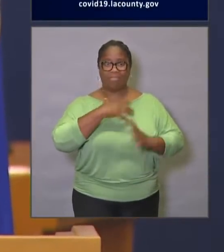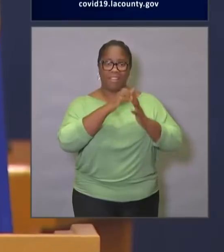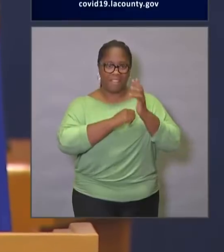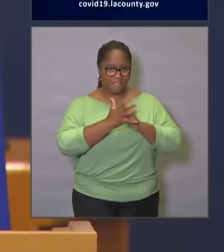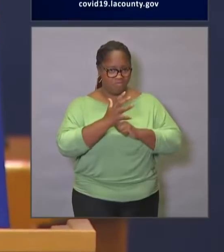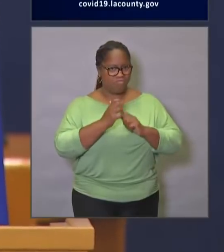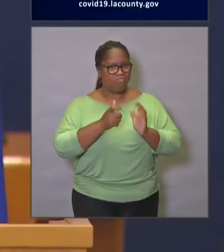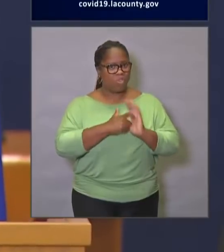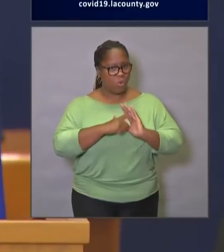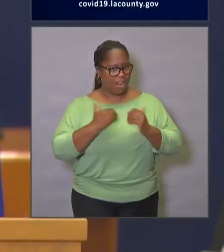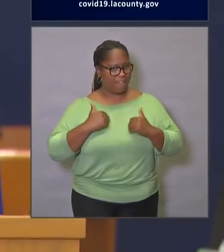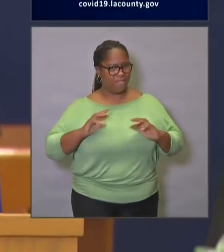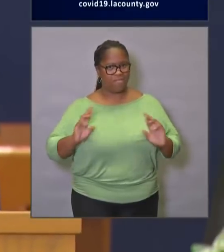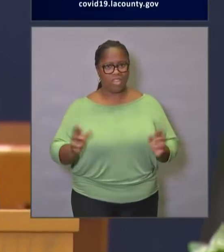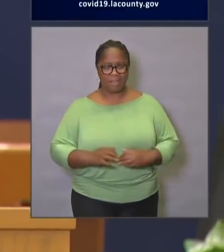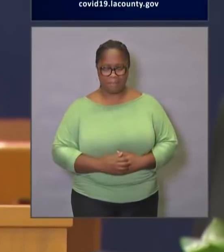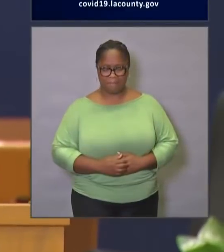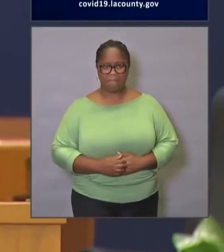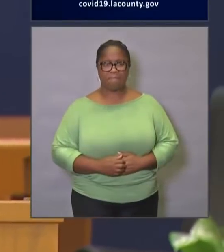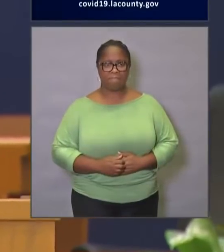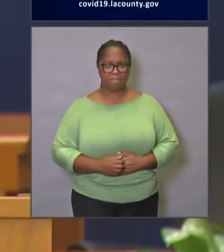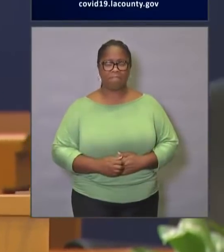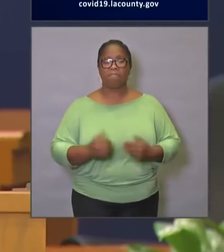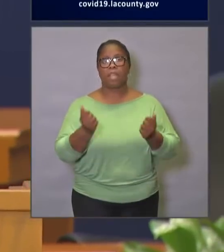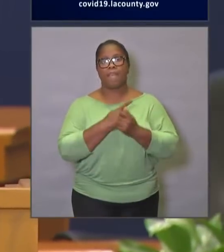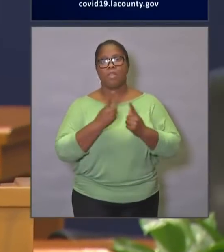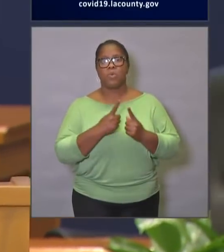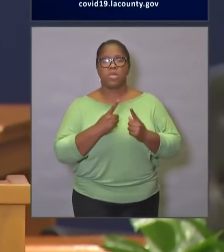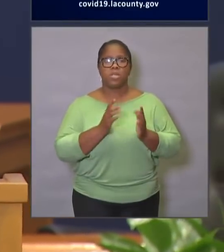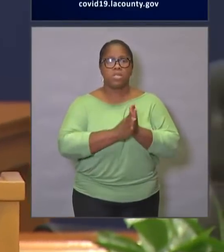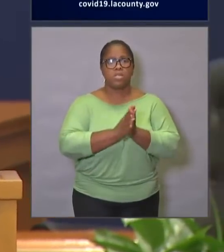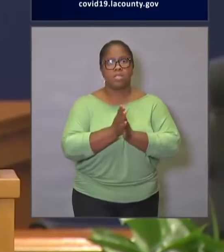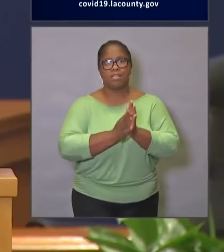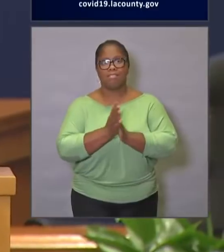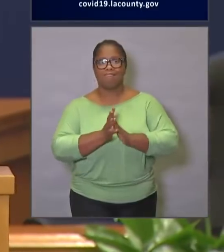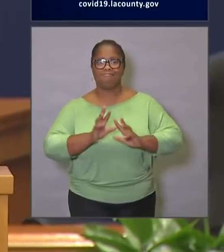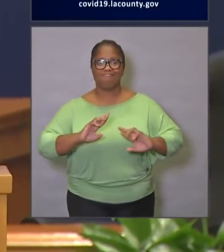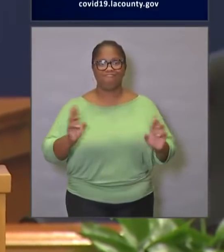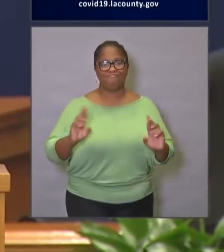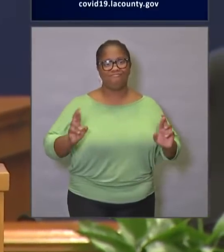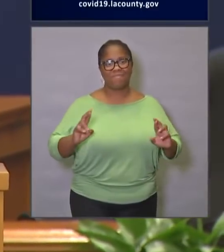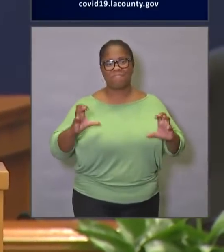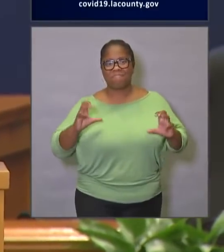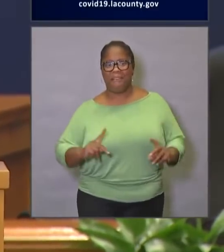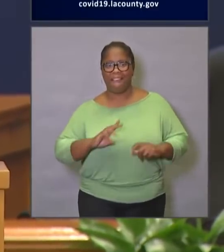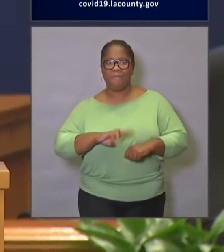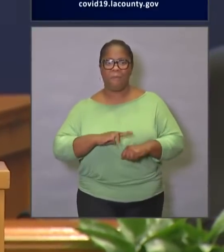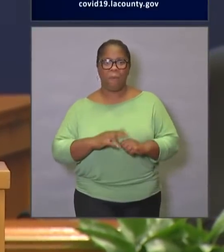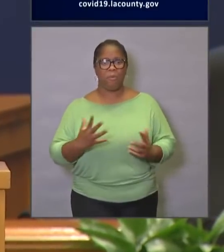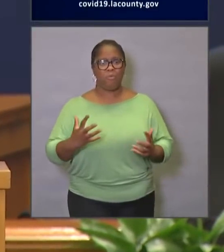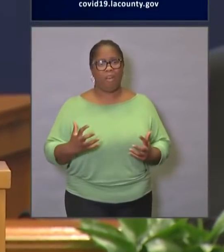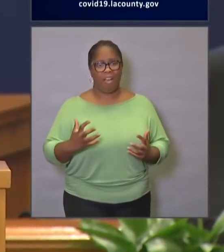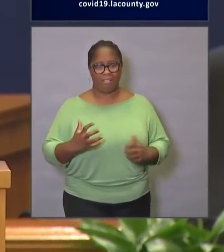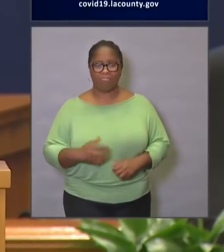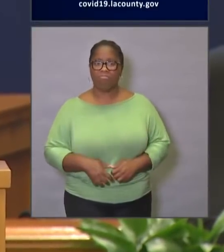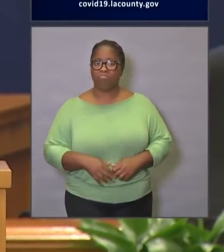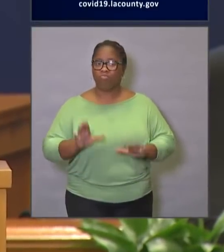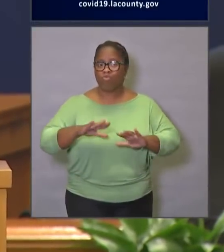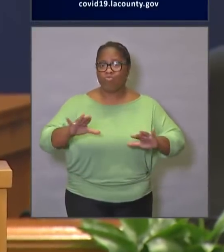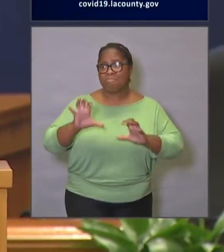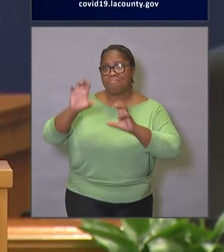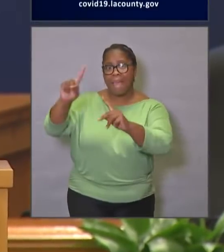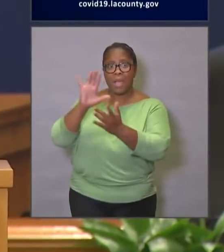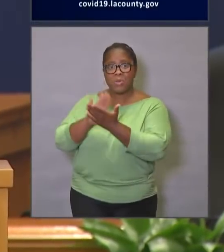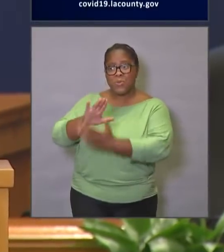required. I know that we're all eager and anxious to see our lives return to normal. We want our children to be back at